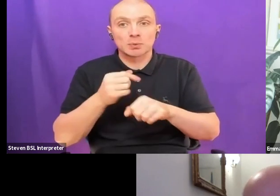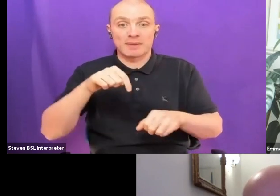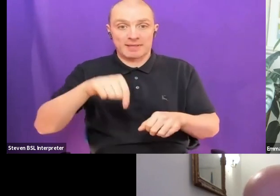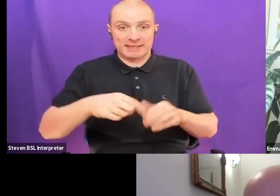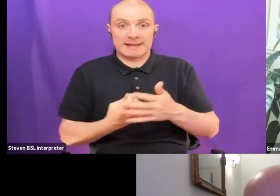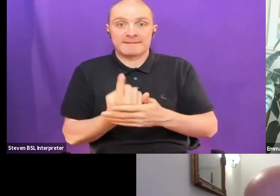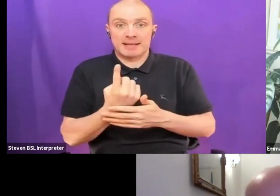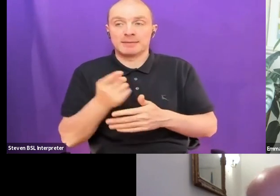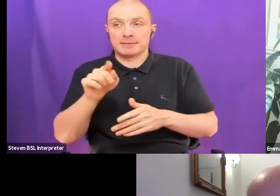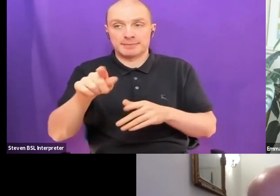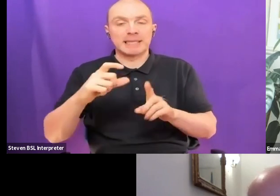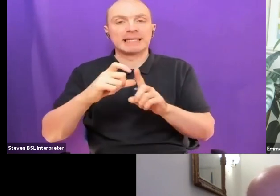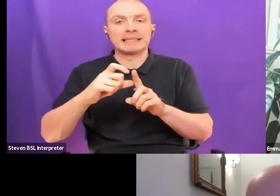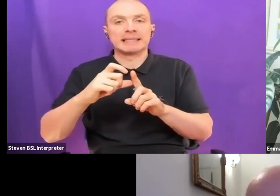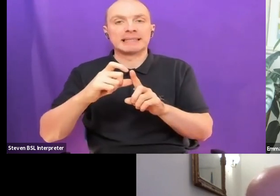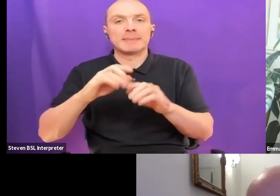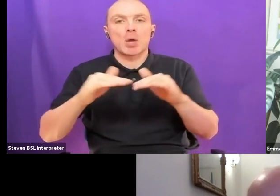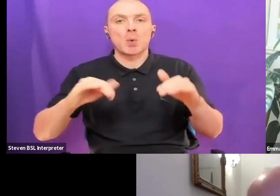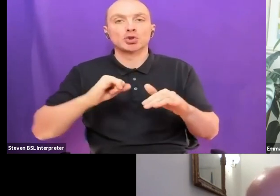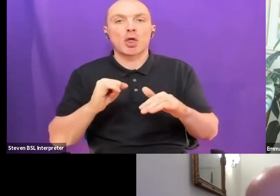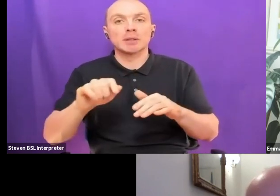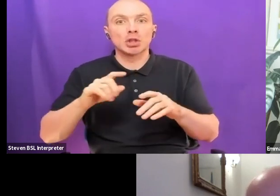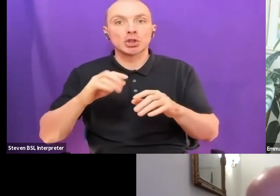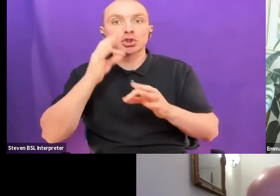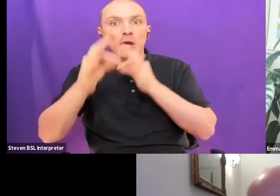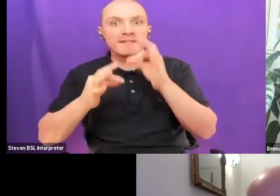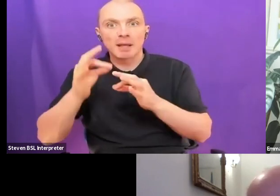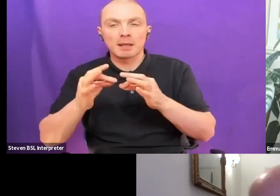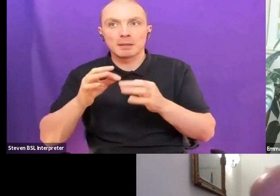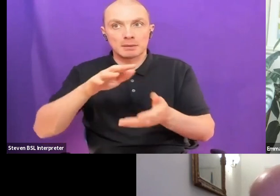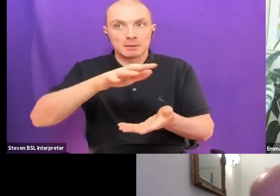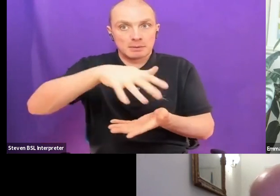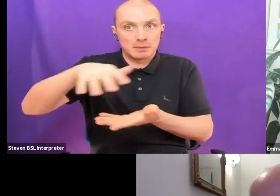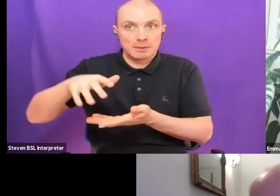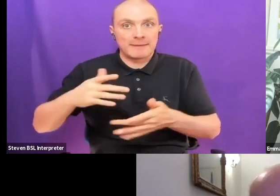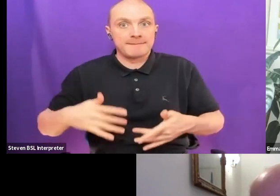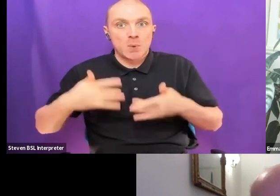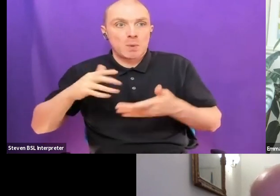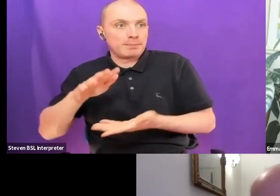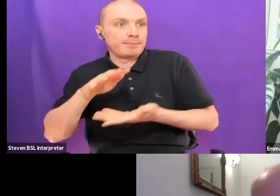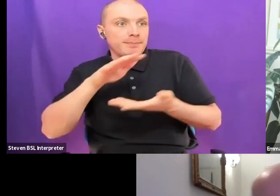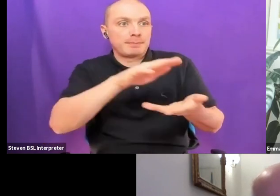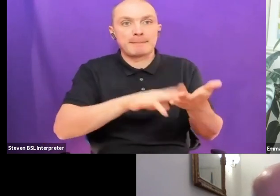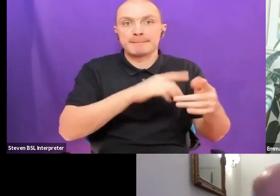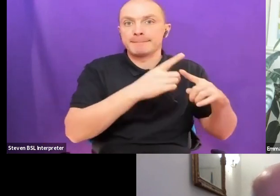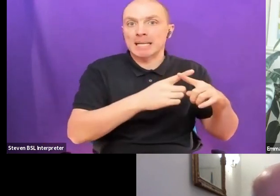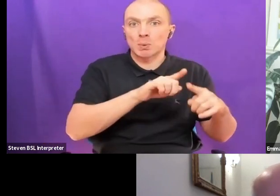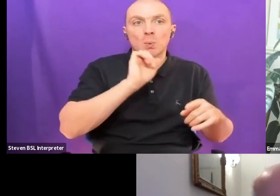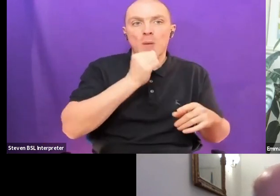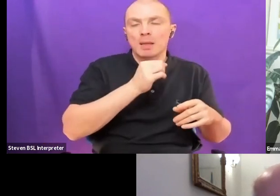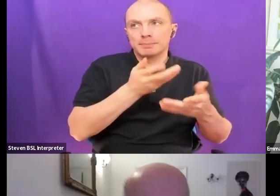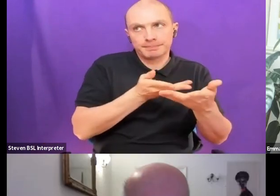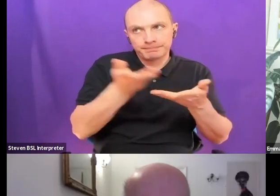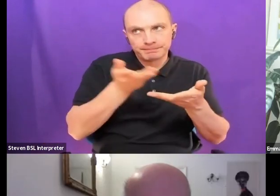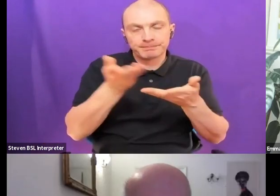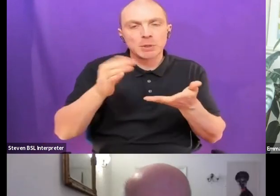are invaluable. And I particularly look forward to hearing questions from disabled people in the next session. Thanks. Thanks very